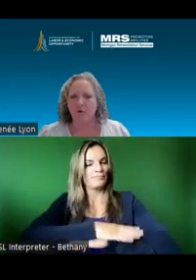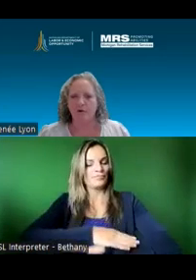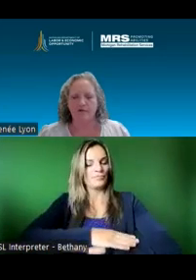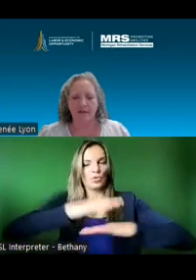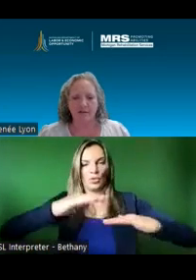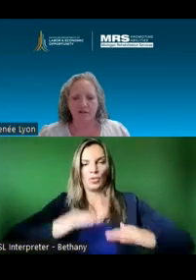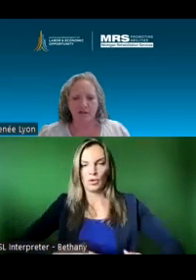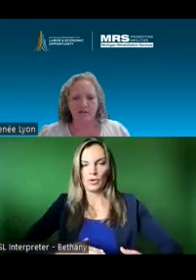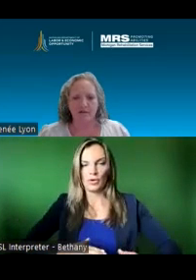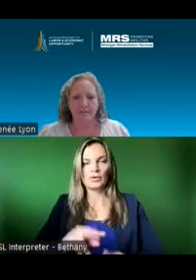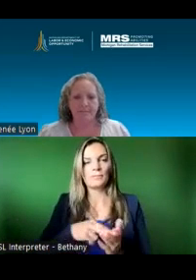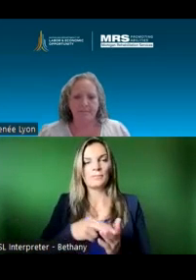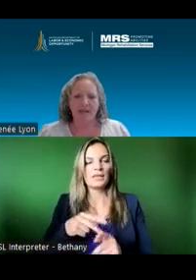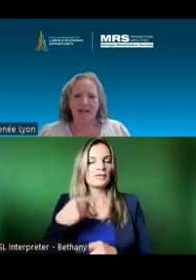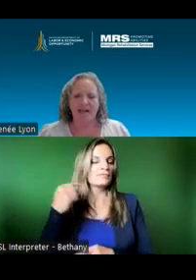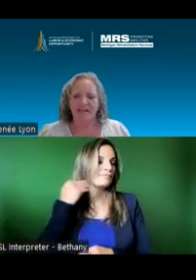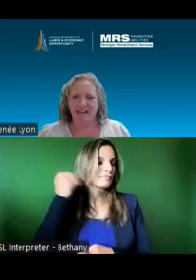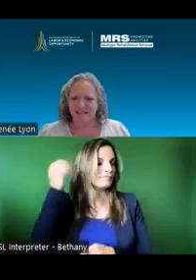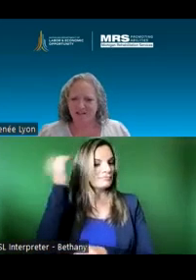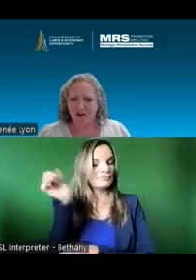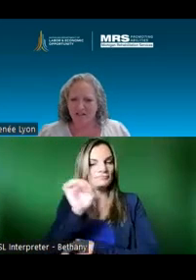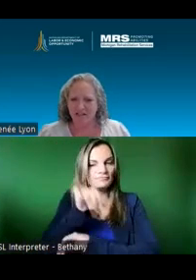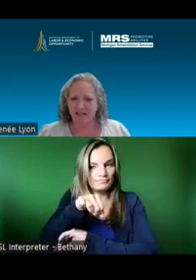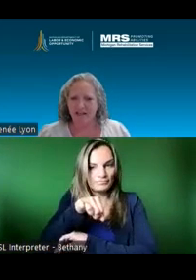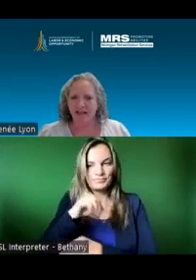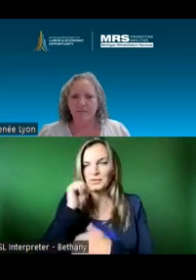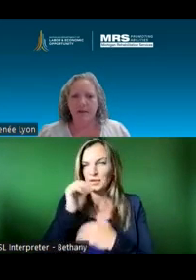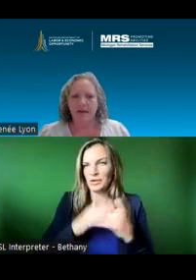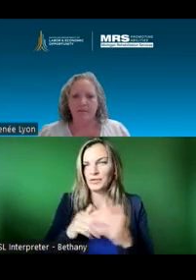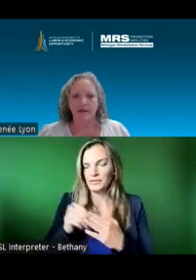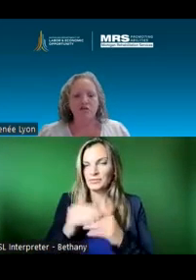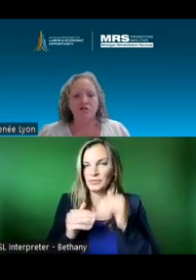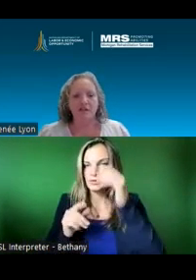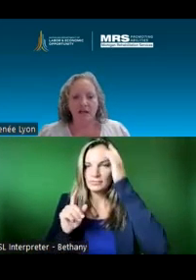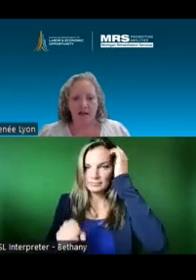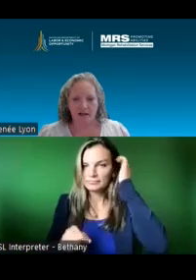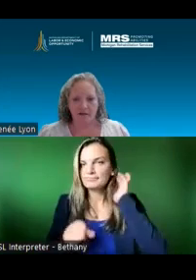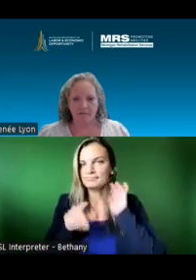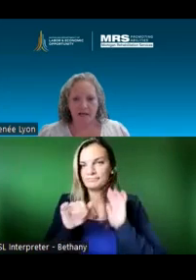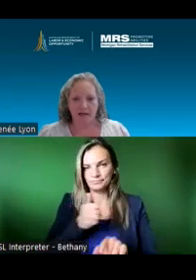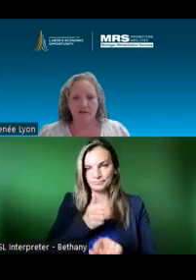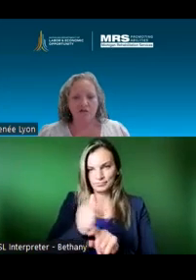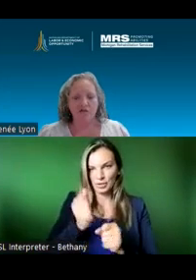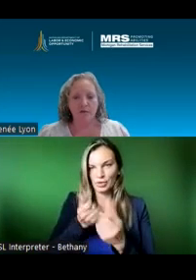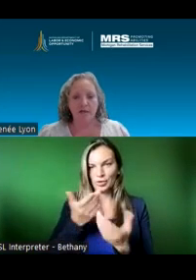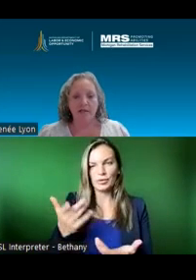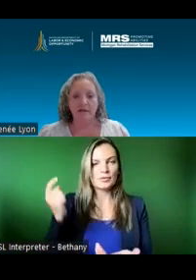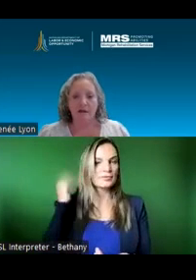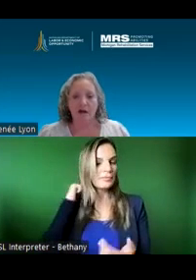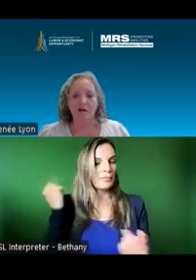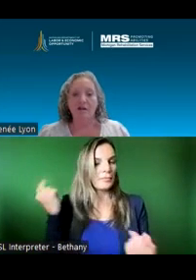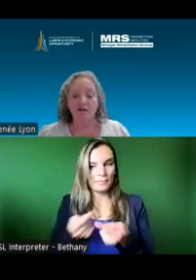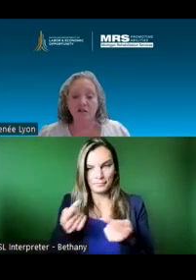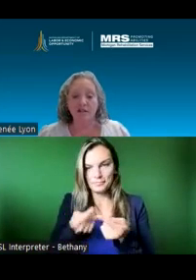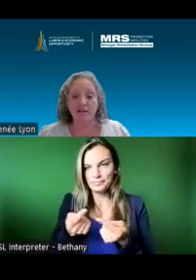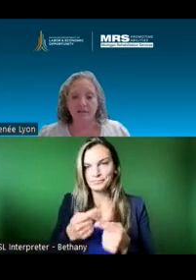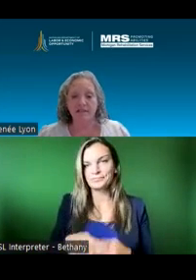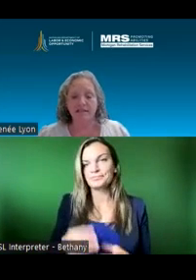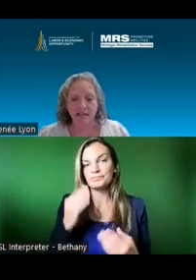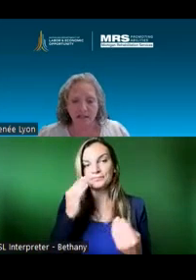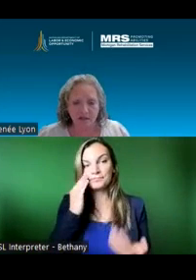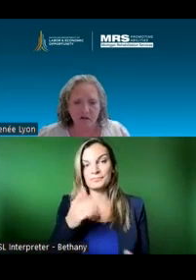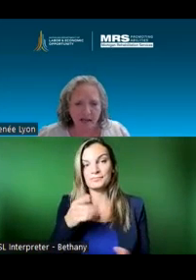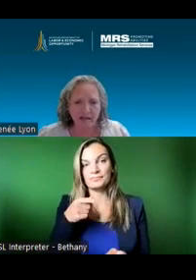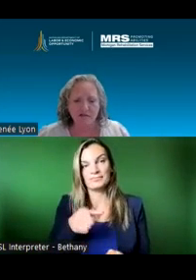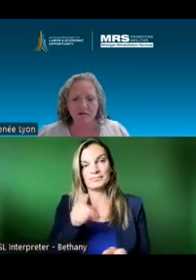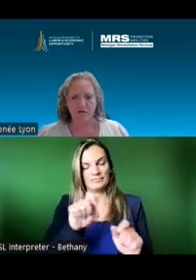in forward flexion, and that's causing neck pain. Make sure the items on the screen are large enough to